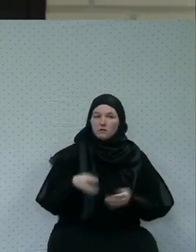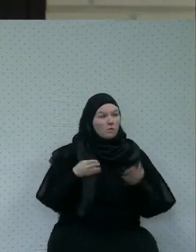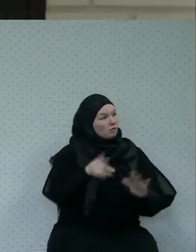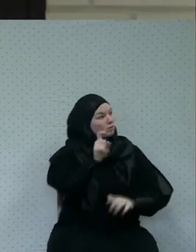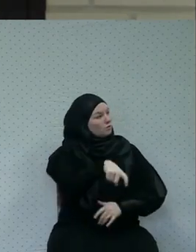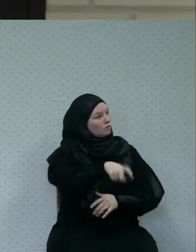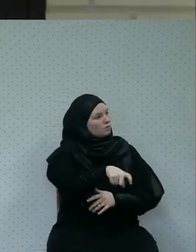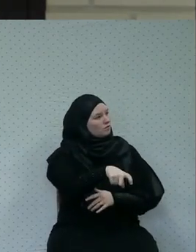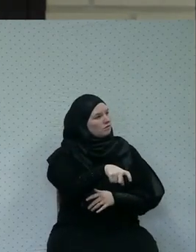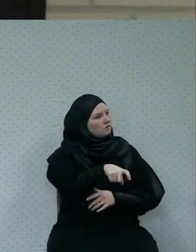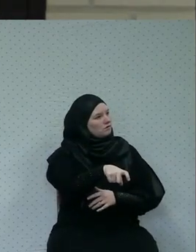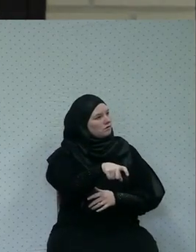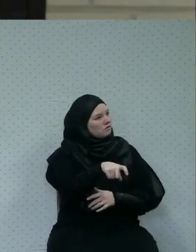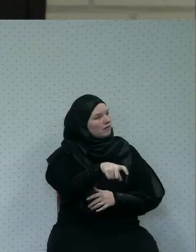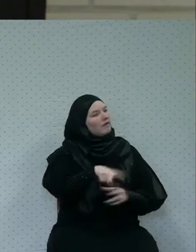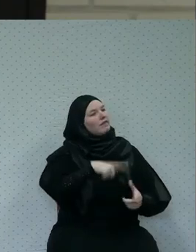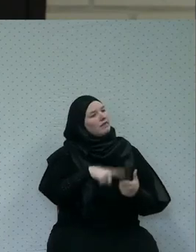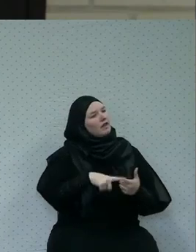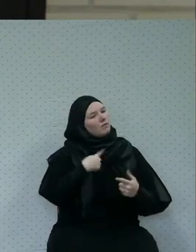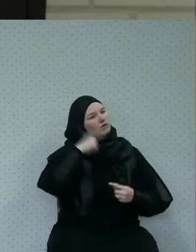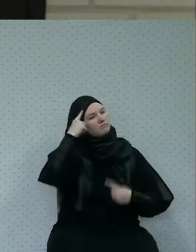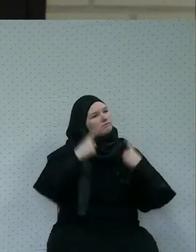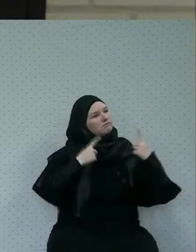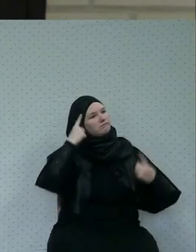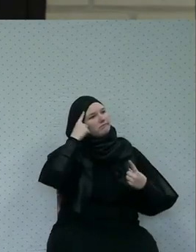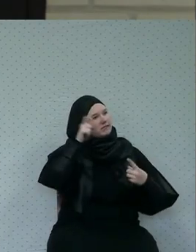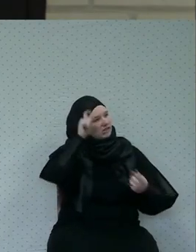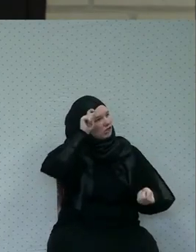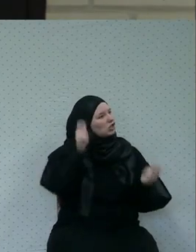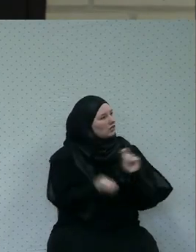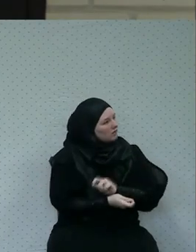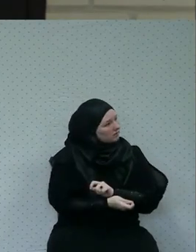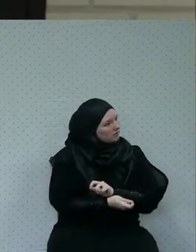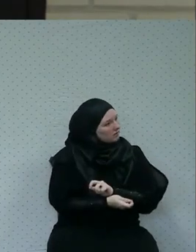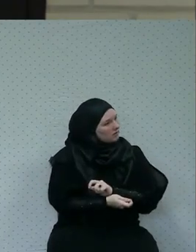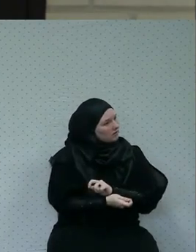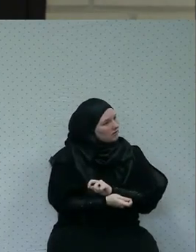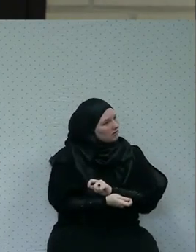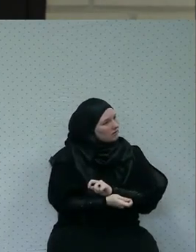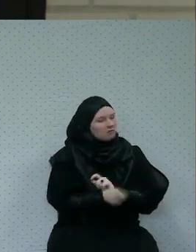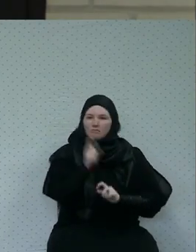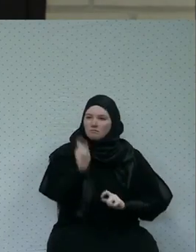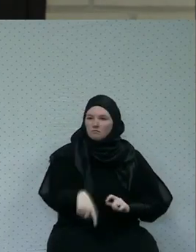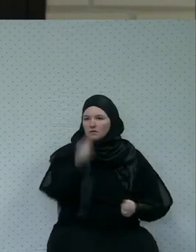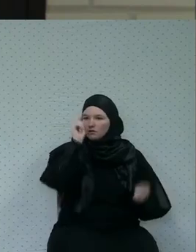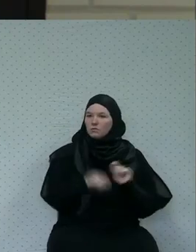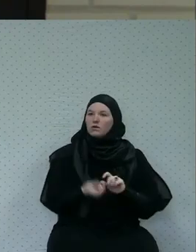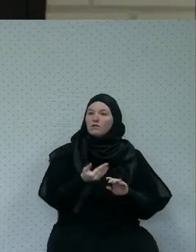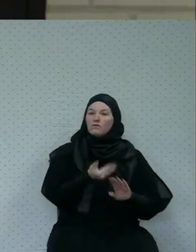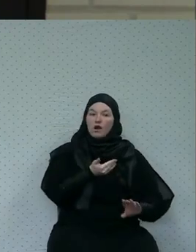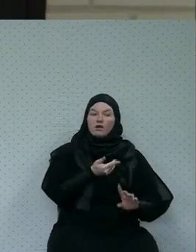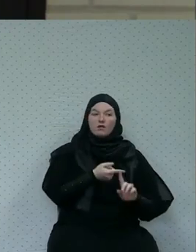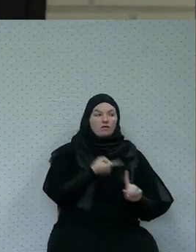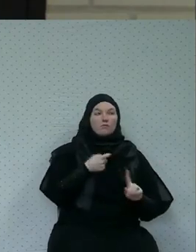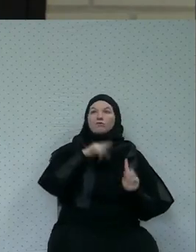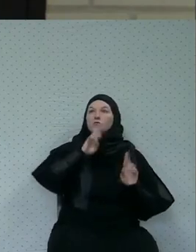be, then the thinking that we have must be switched from responding